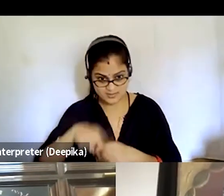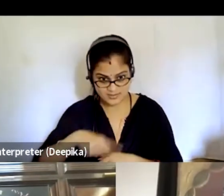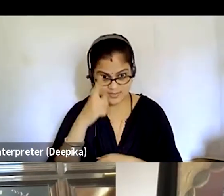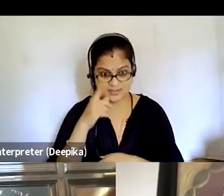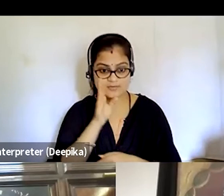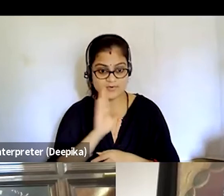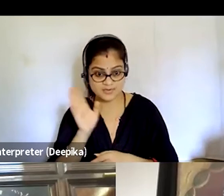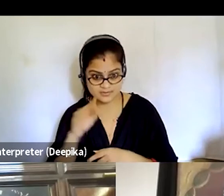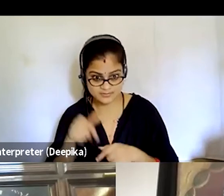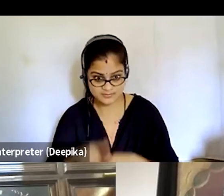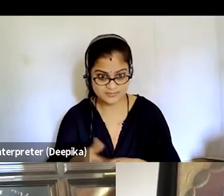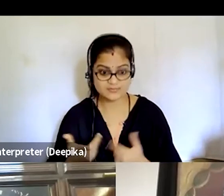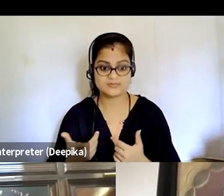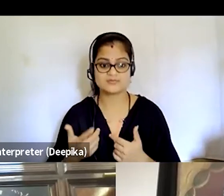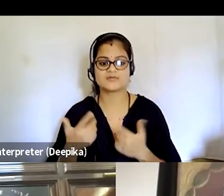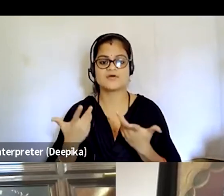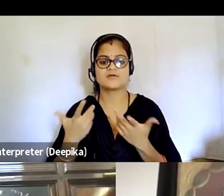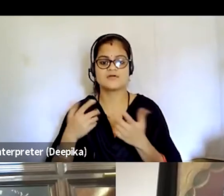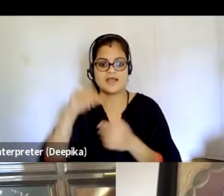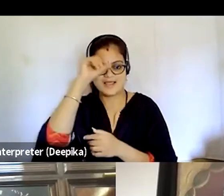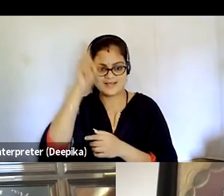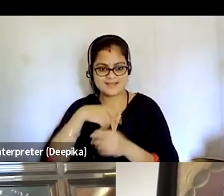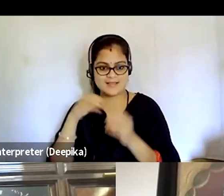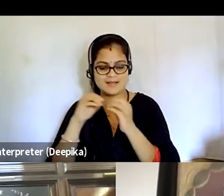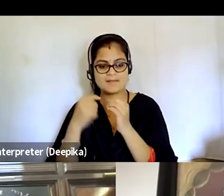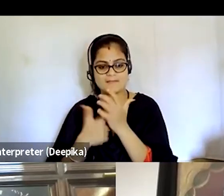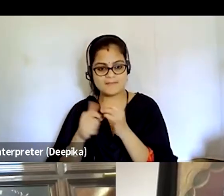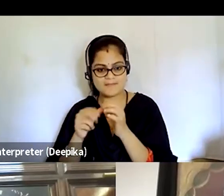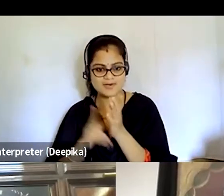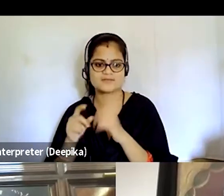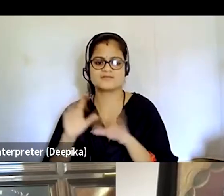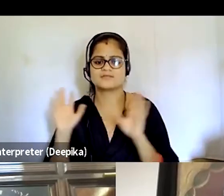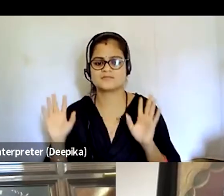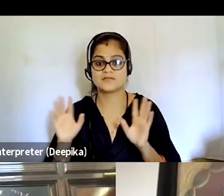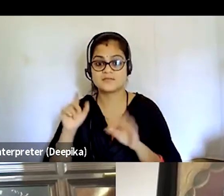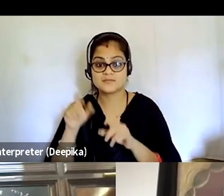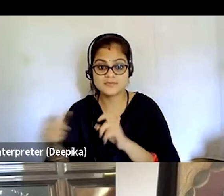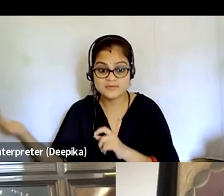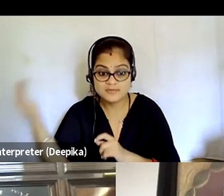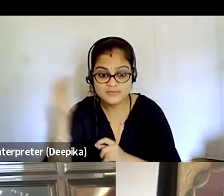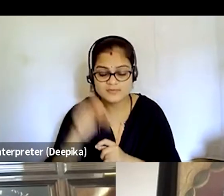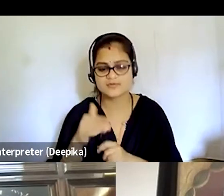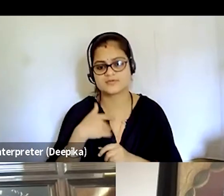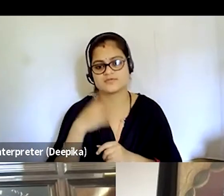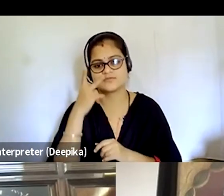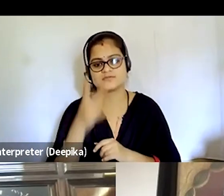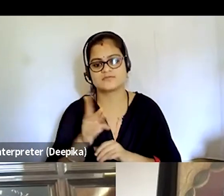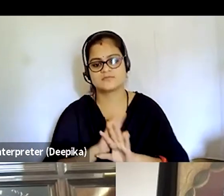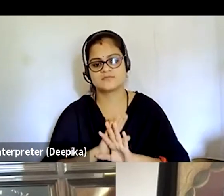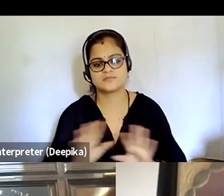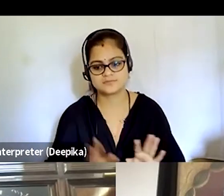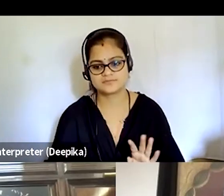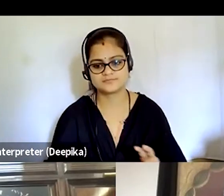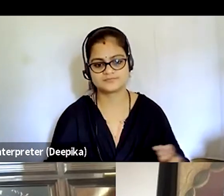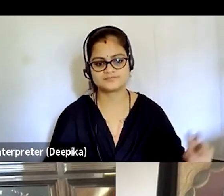ask me to get Indian band. Just people have paid and come to see you. To see you or your